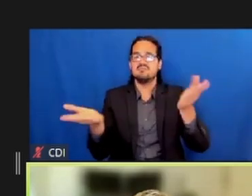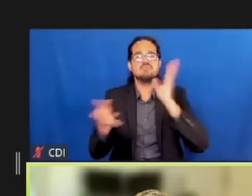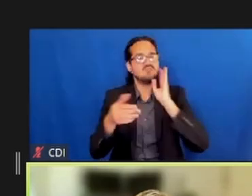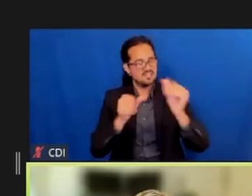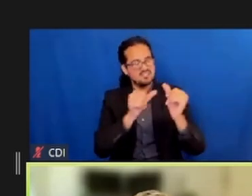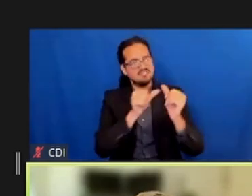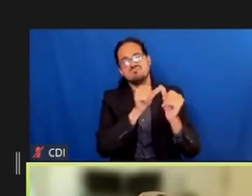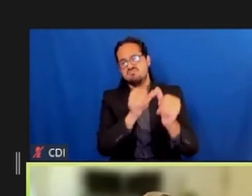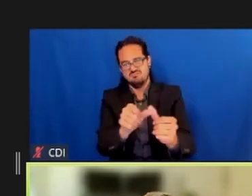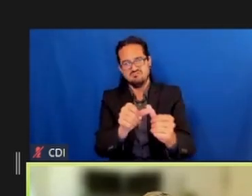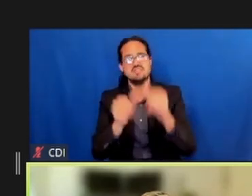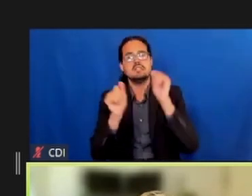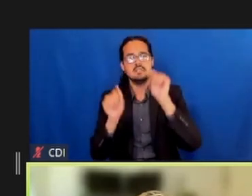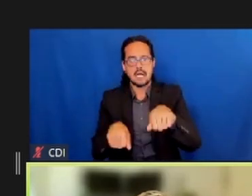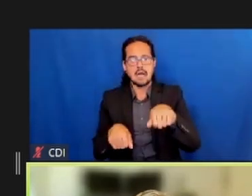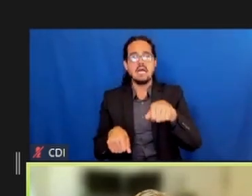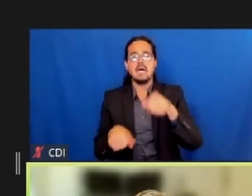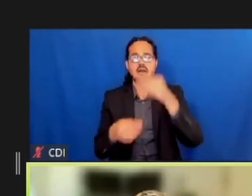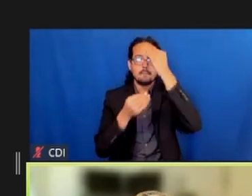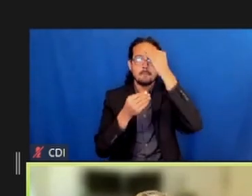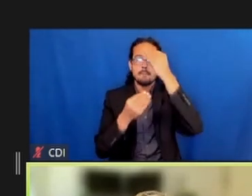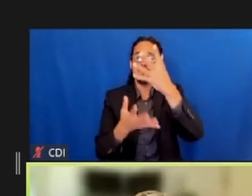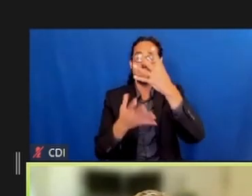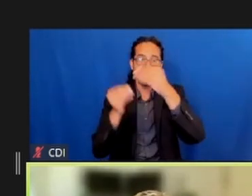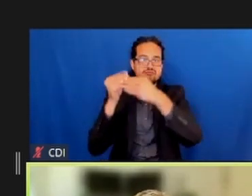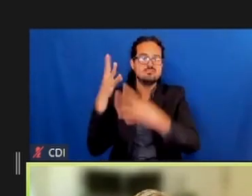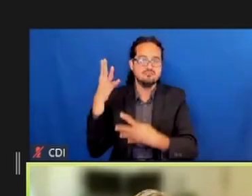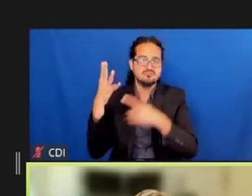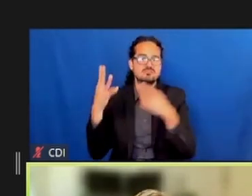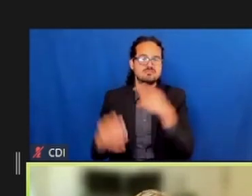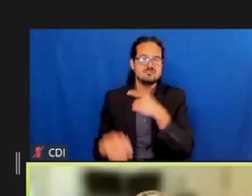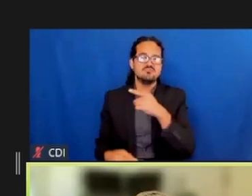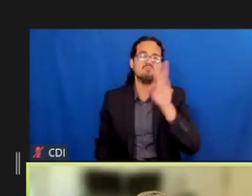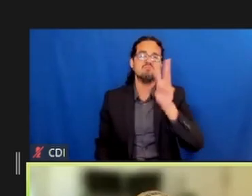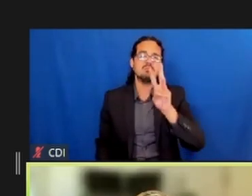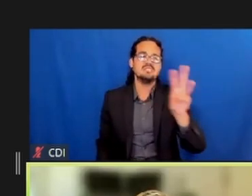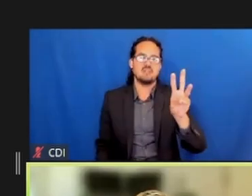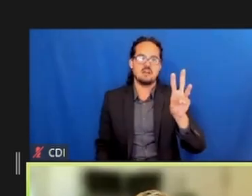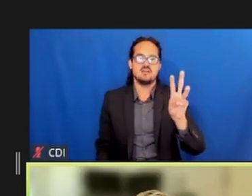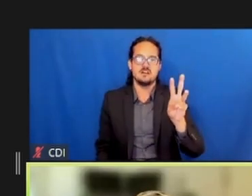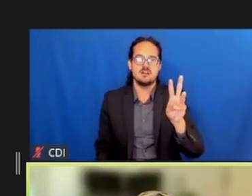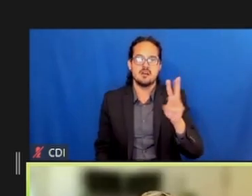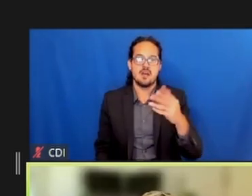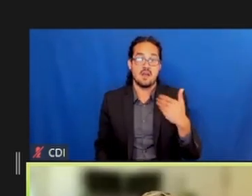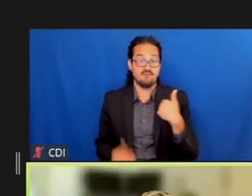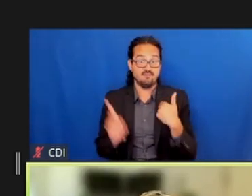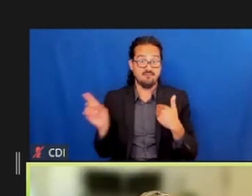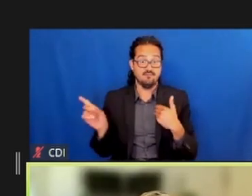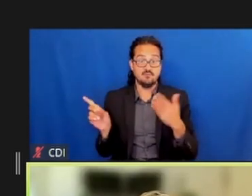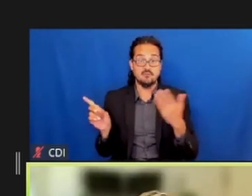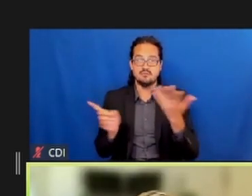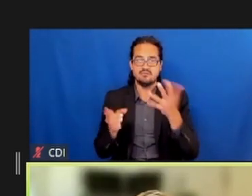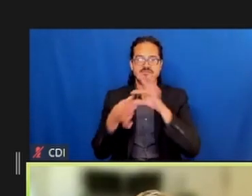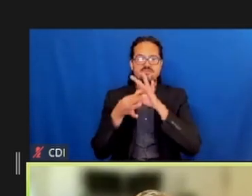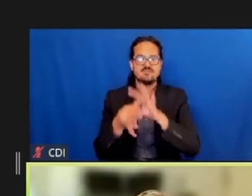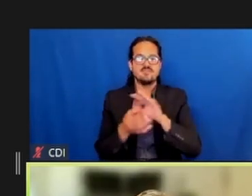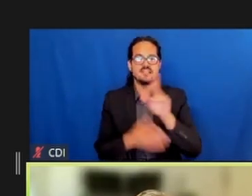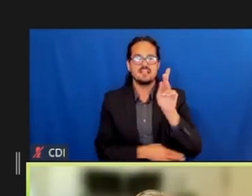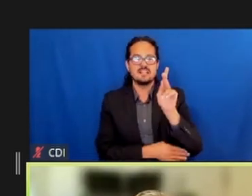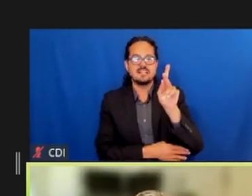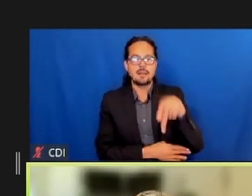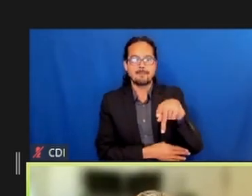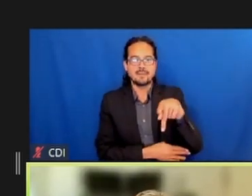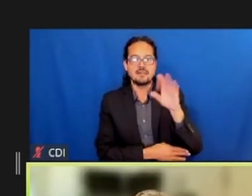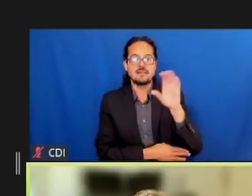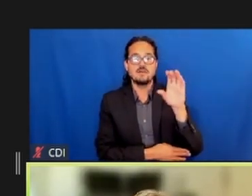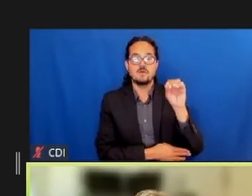testing done. This is the one place where I'll say KP-specific information. The KP COVID testing is going to be moving from our parking garage over on